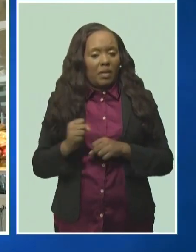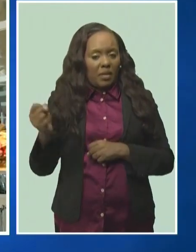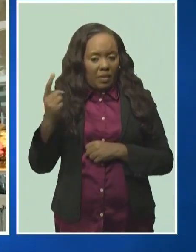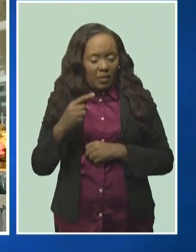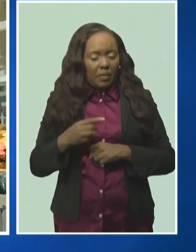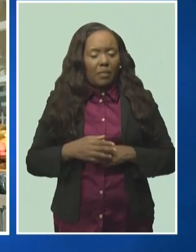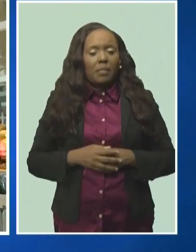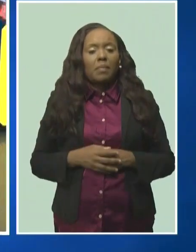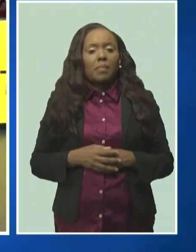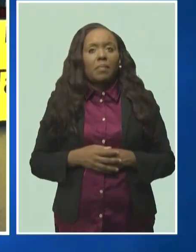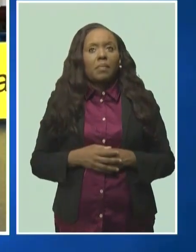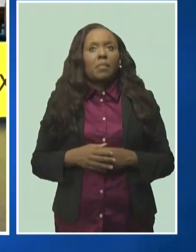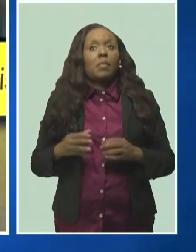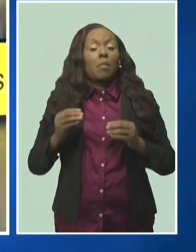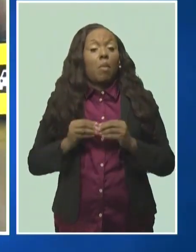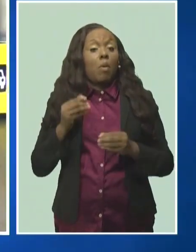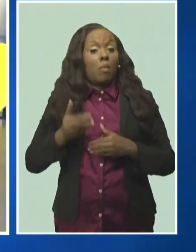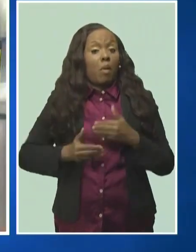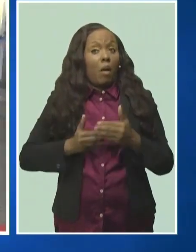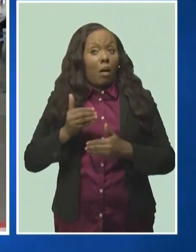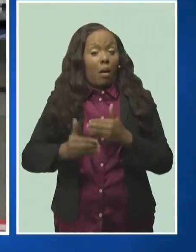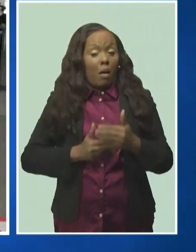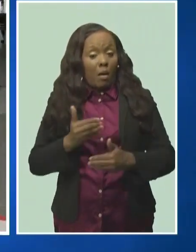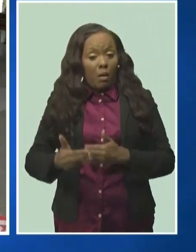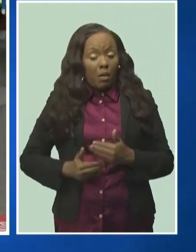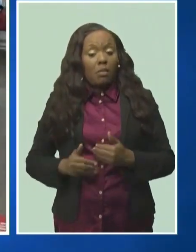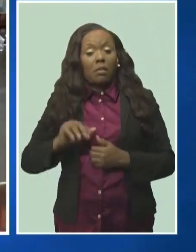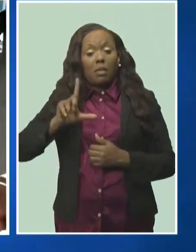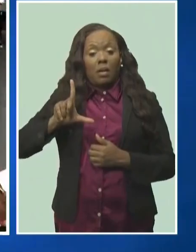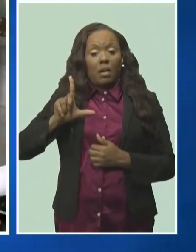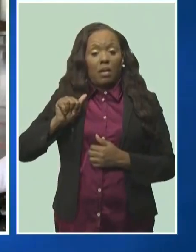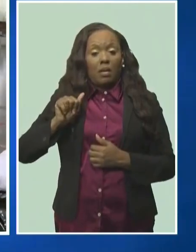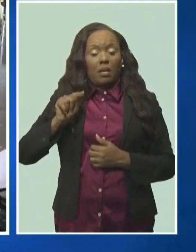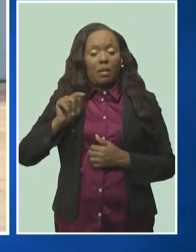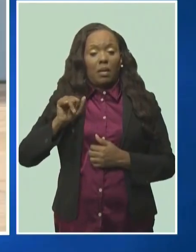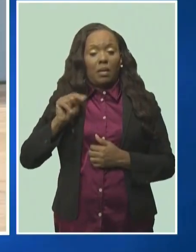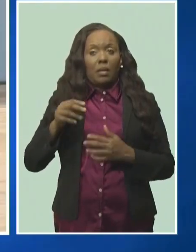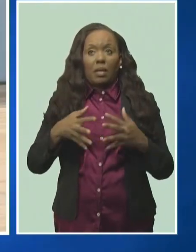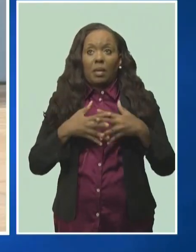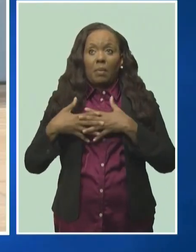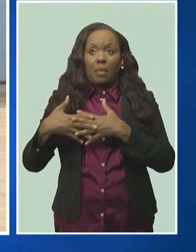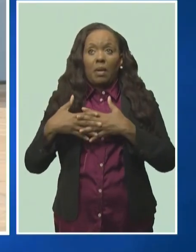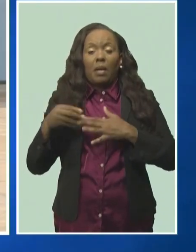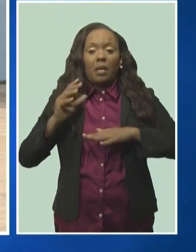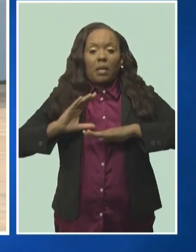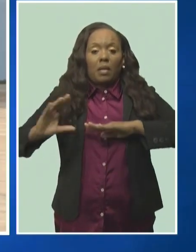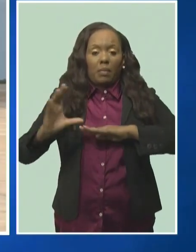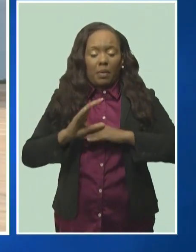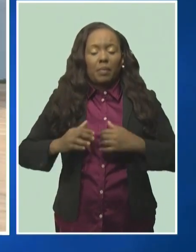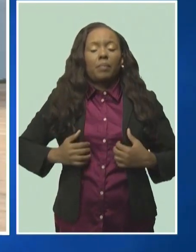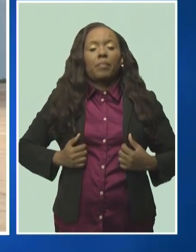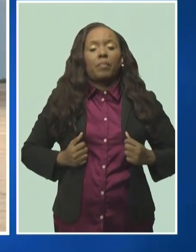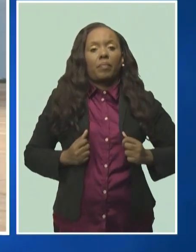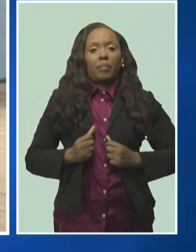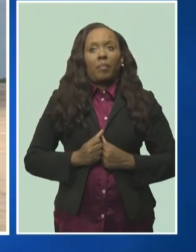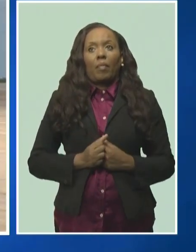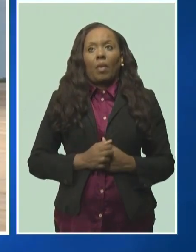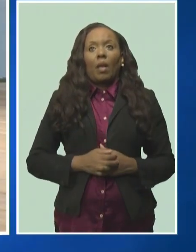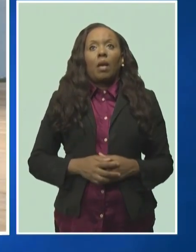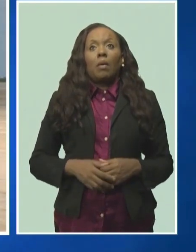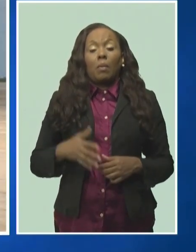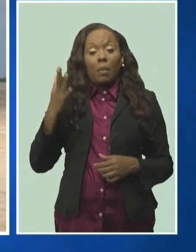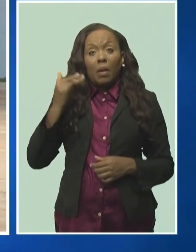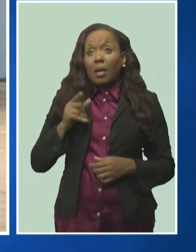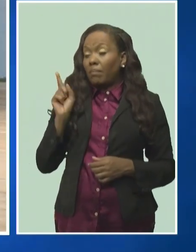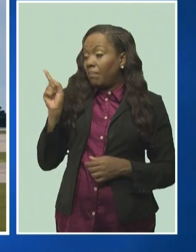being reported in improving airlift within Latin America and the Caribbean, due in large part to a huge increase in